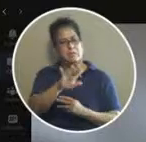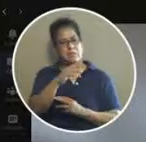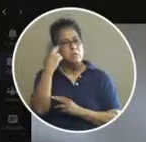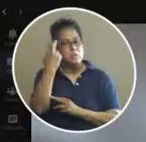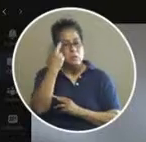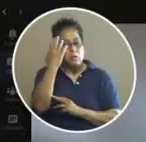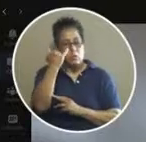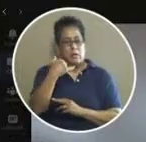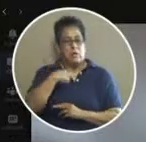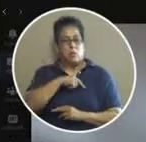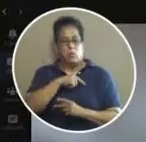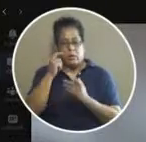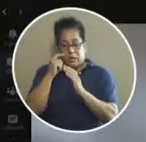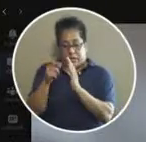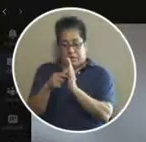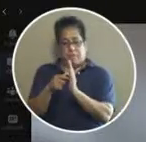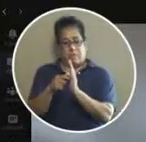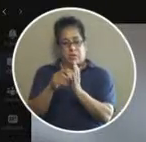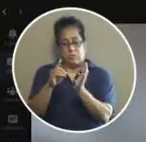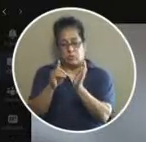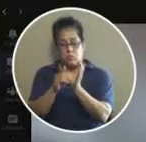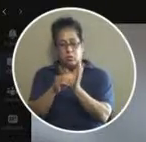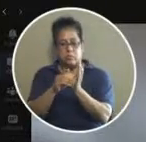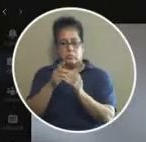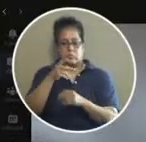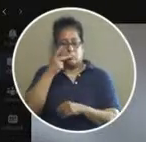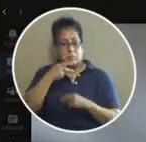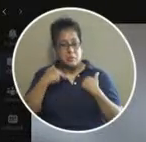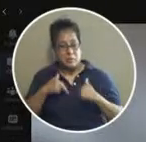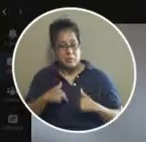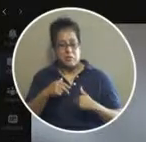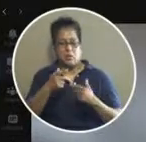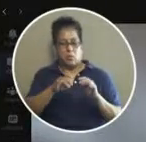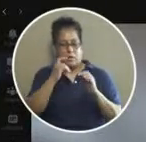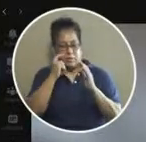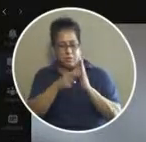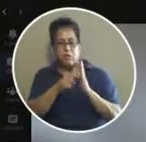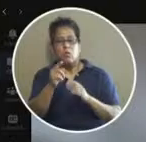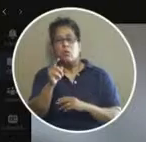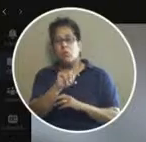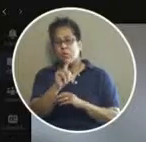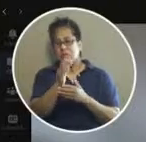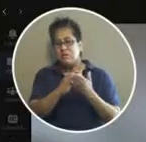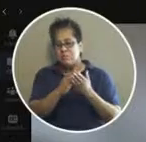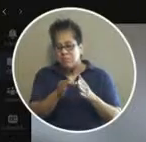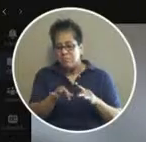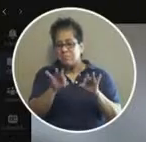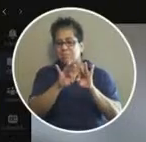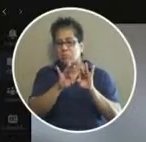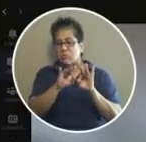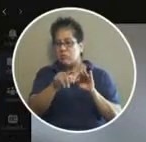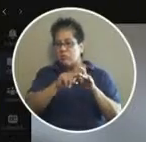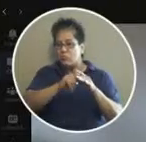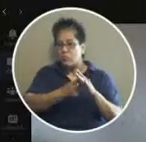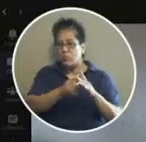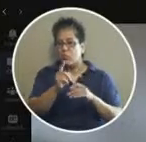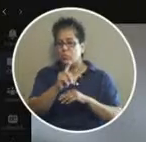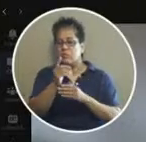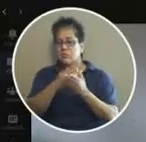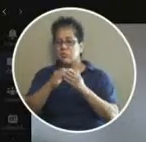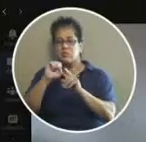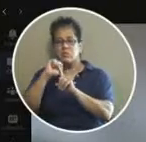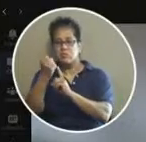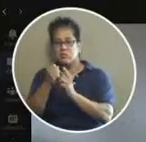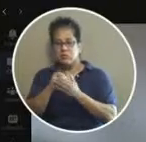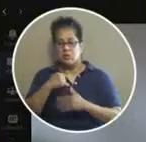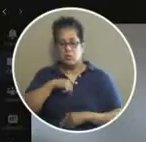that we identify through the doctors, public health, we identify where are some of our critical points and where are the situations